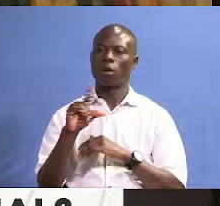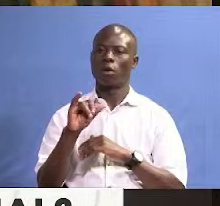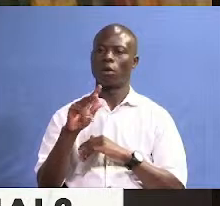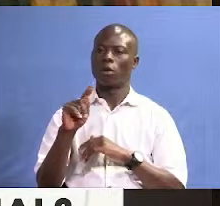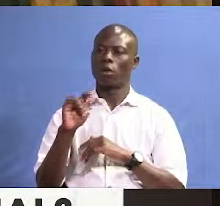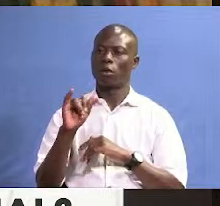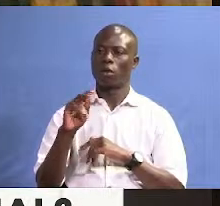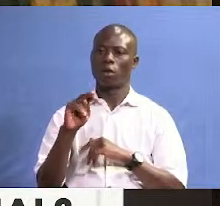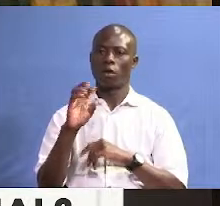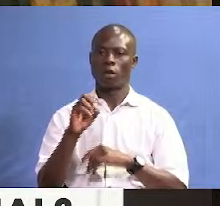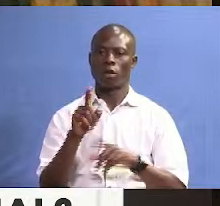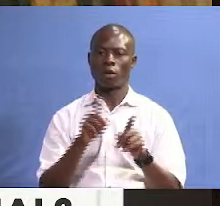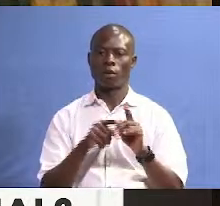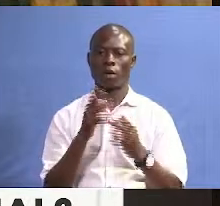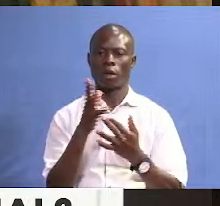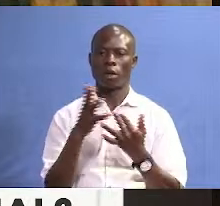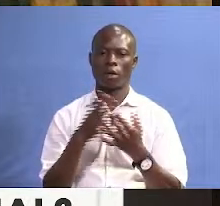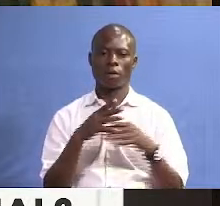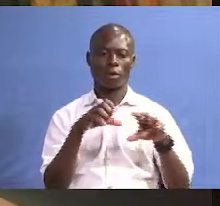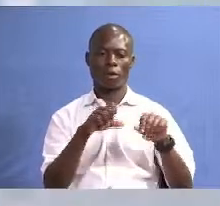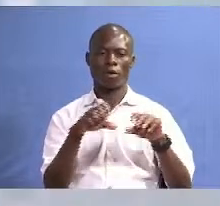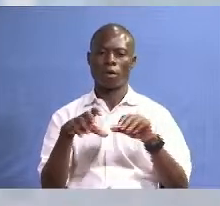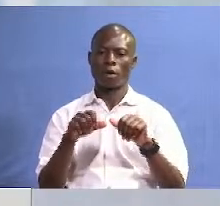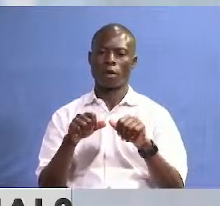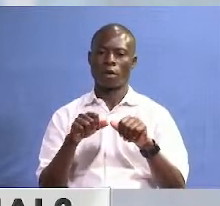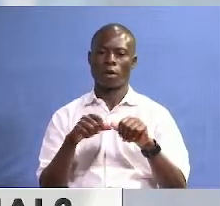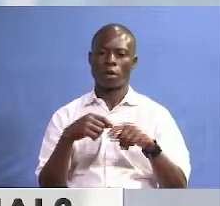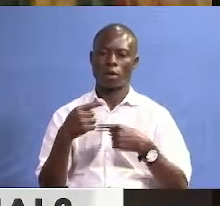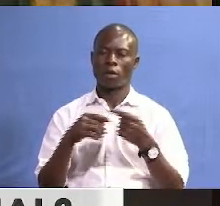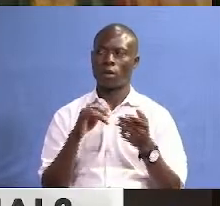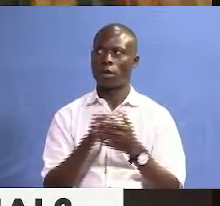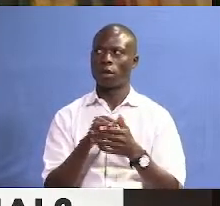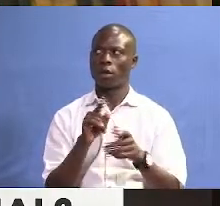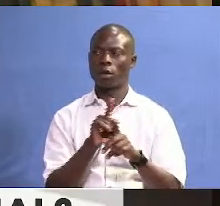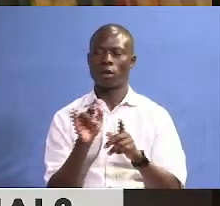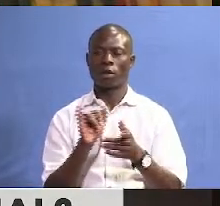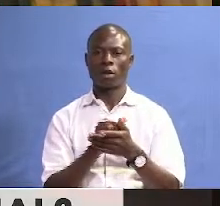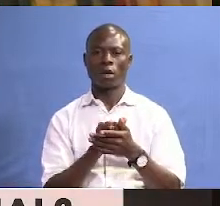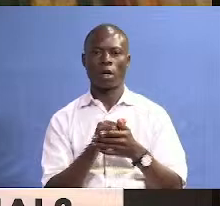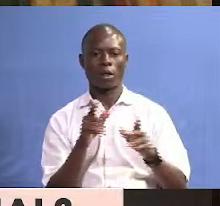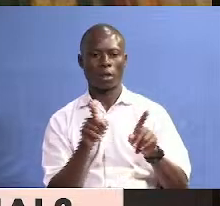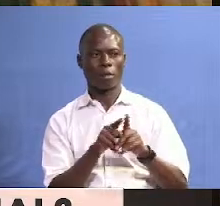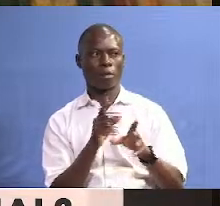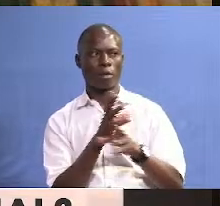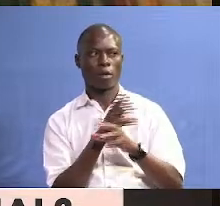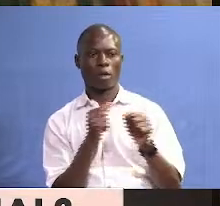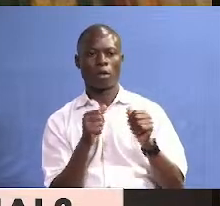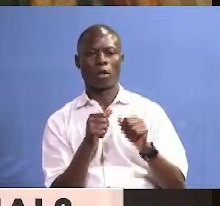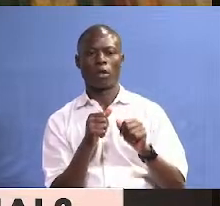towards establishing this administration. All and right. Of course, the president has alluded to.